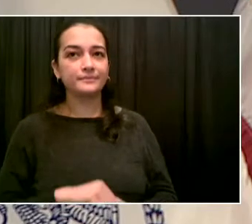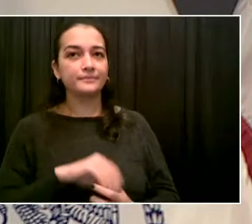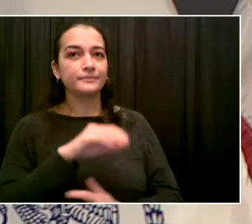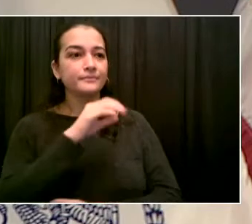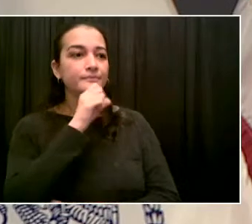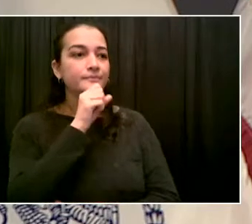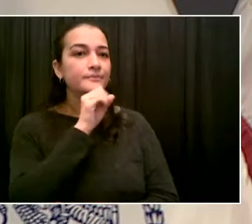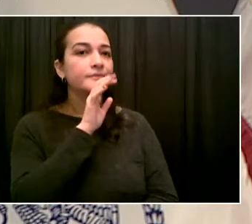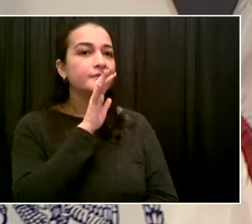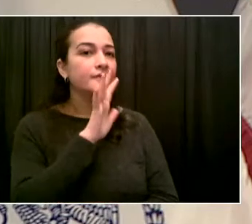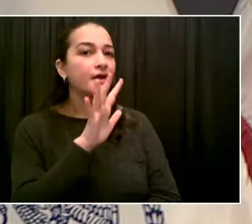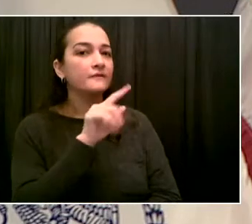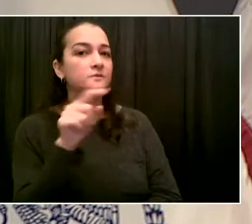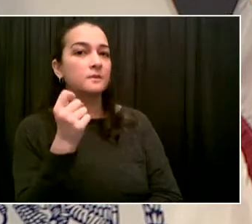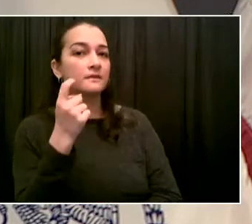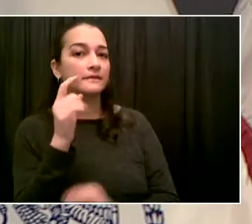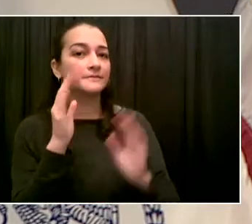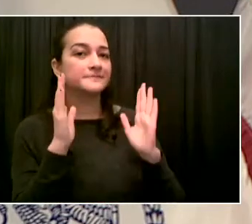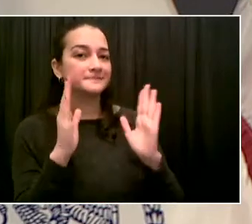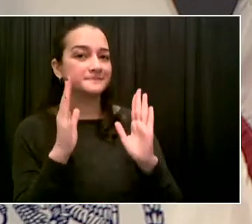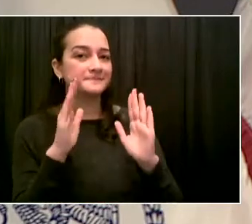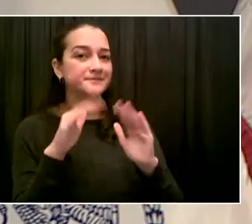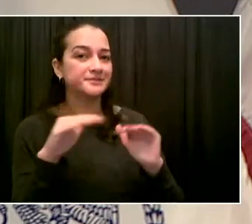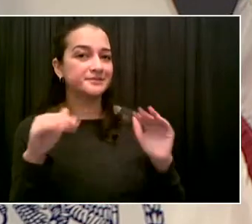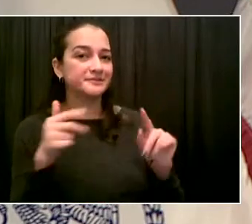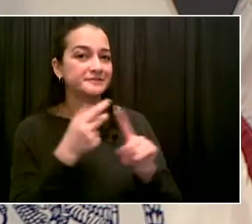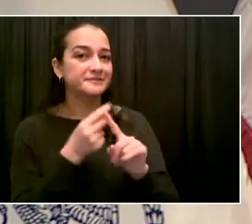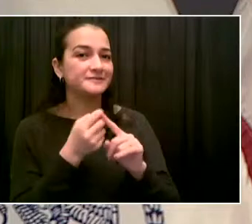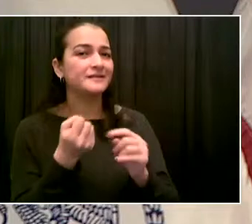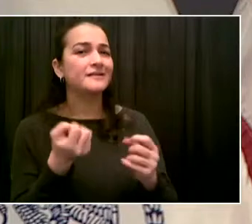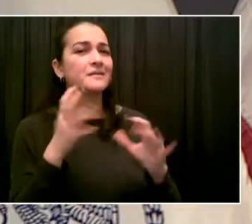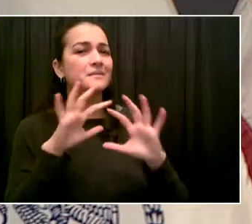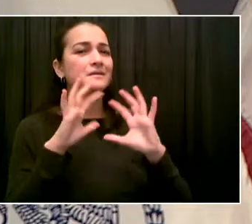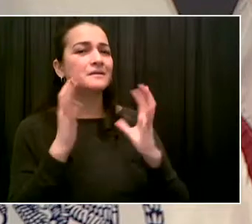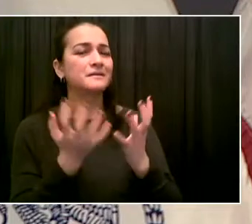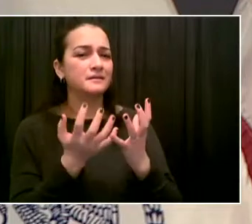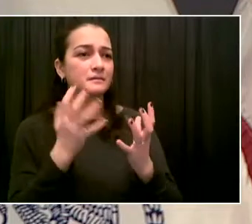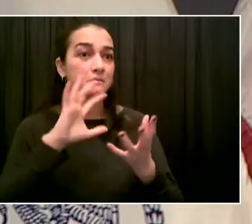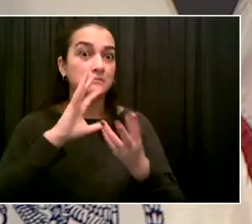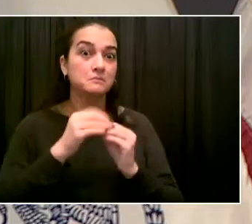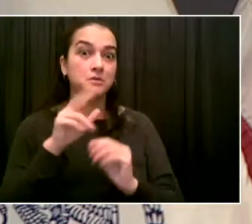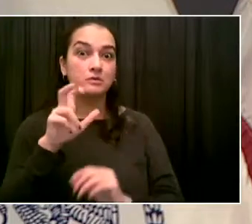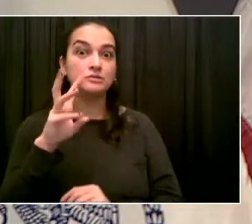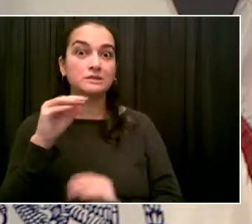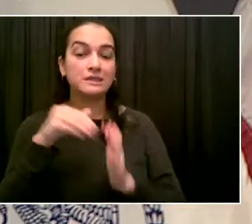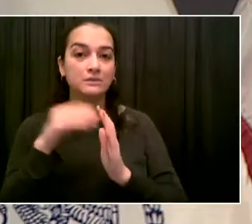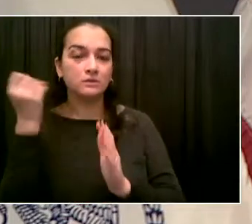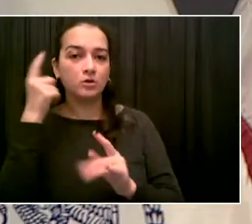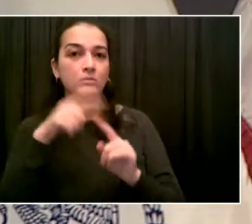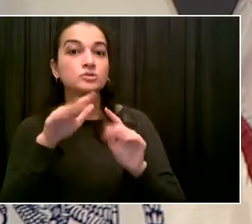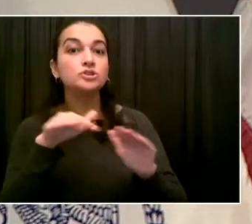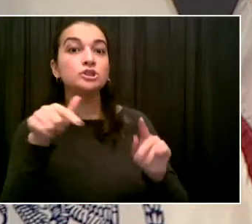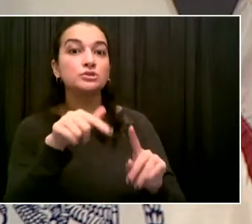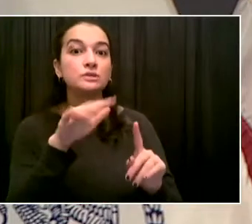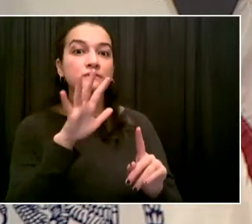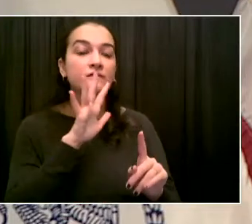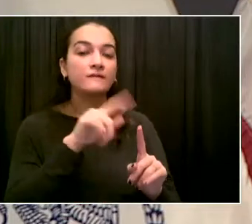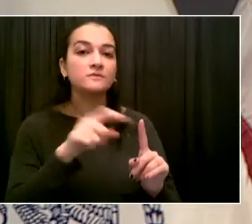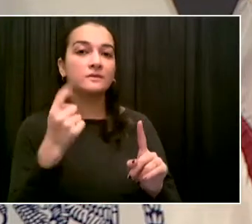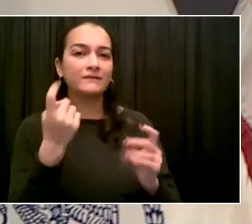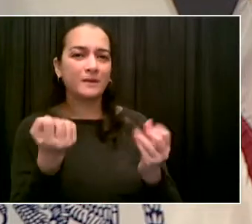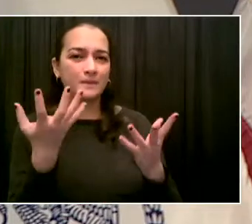universe we're talking about here? The universe that Dr. Choksi mentioned a moment ago, I want to make sure I got it right. Dr. Choksi, you can